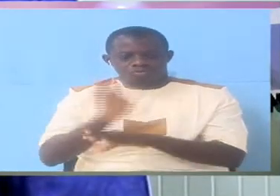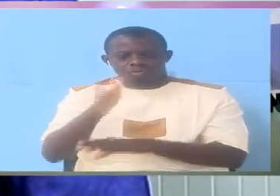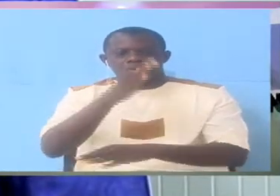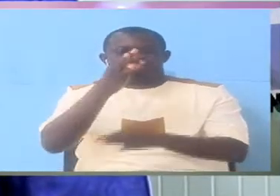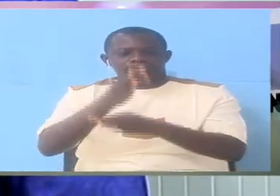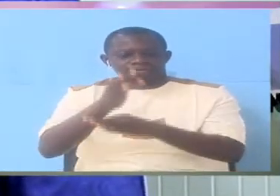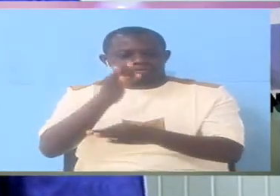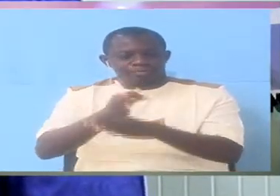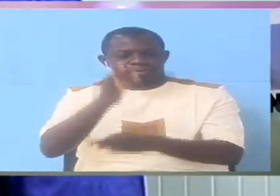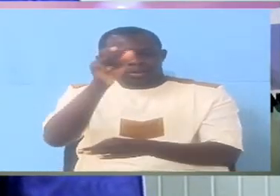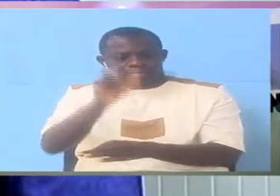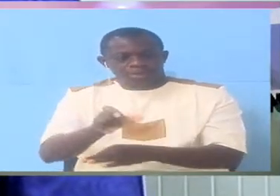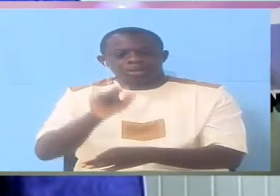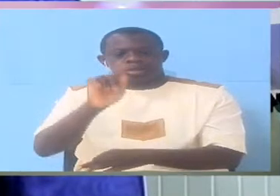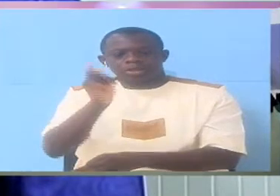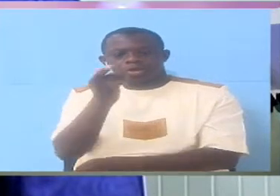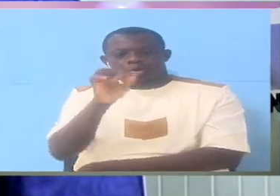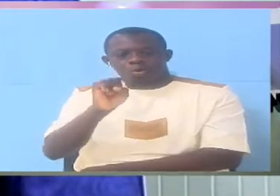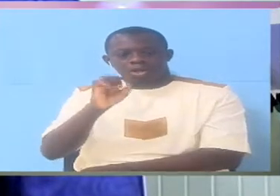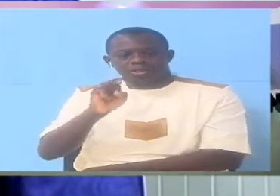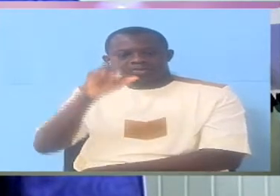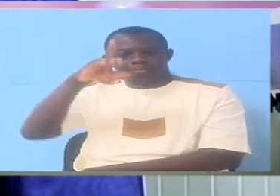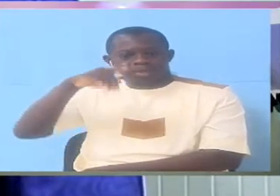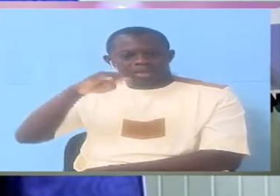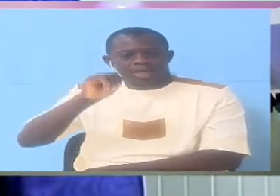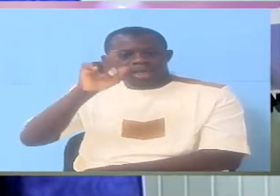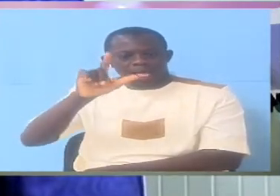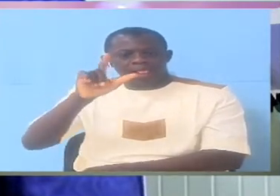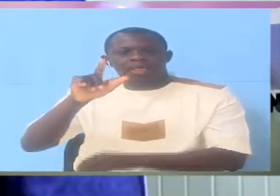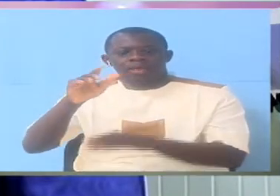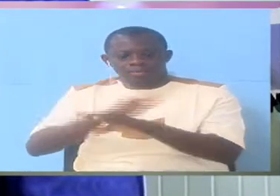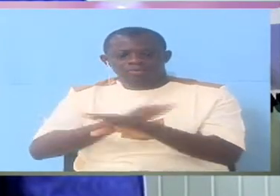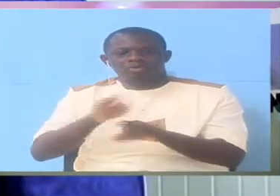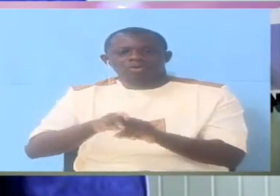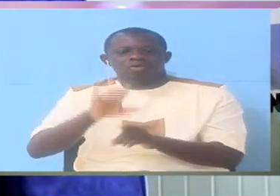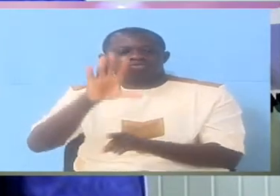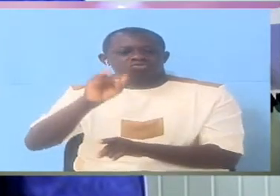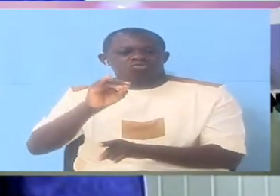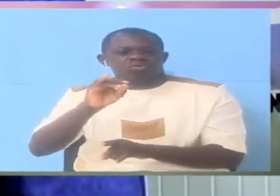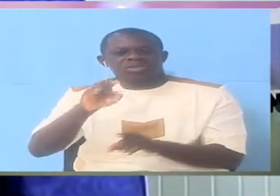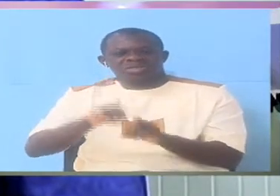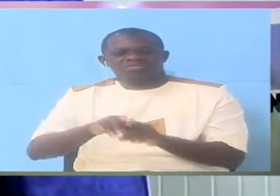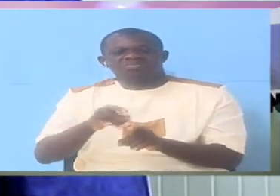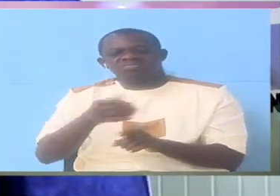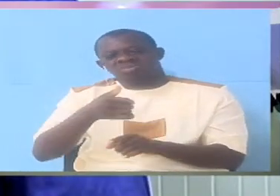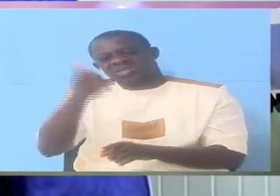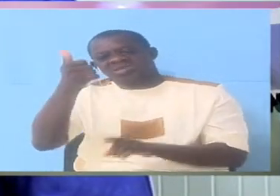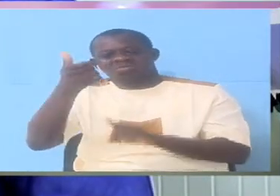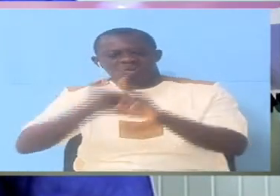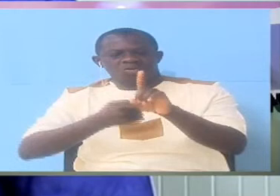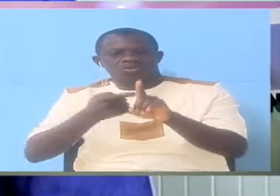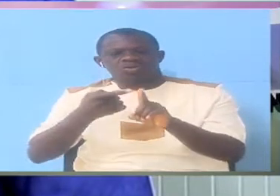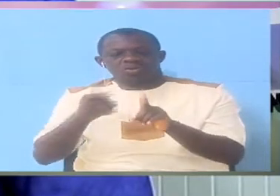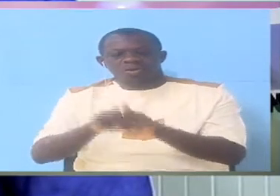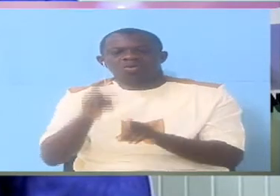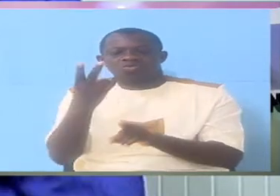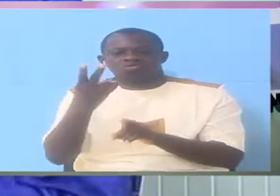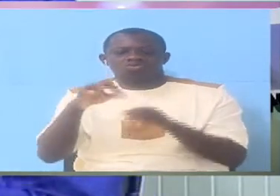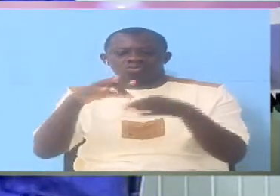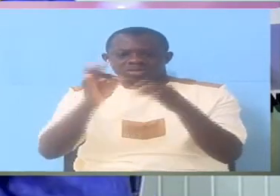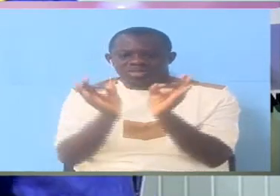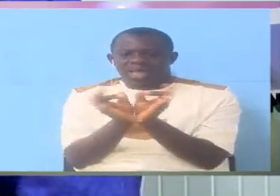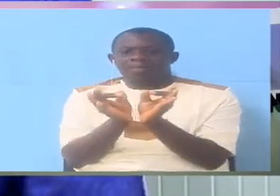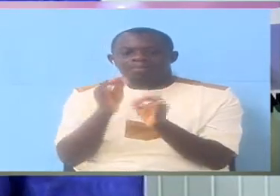I went to teach at the Gospel Wills Ministry. Ari Wororek 2 times. for just 6 months, And what more? 2